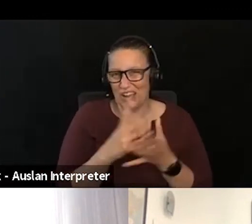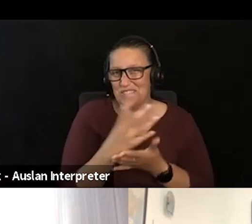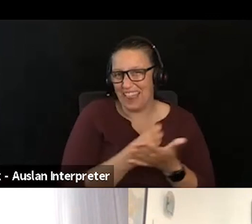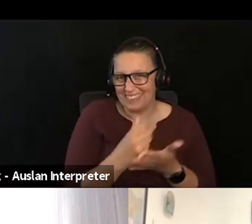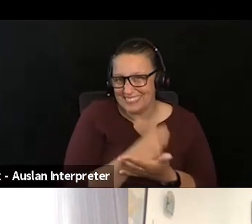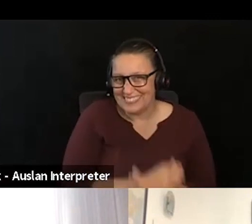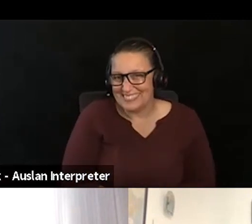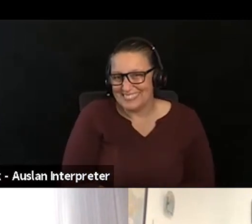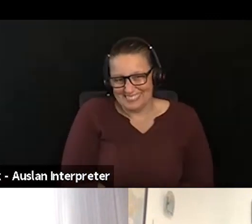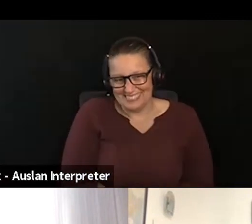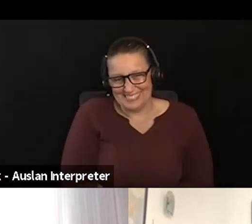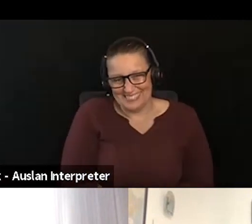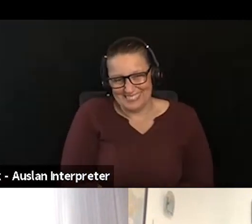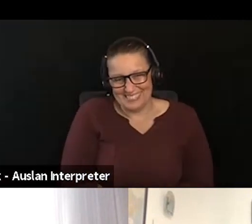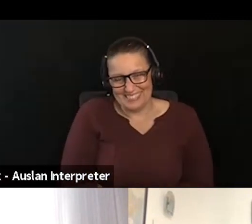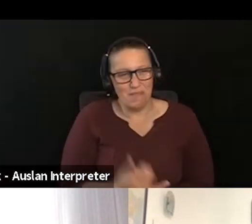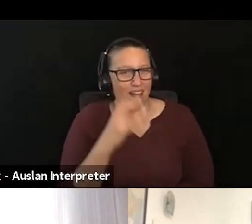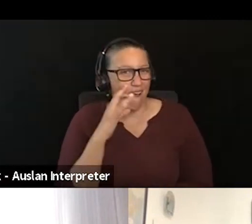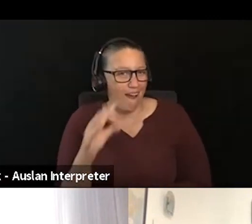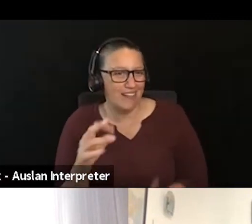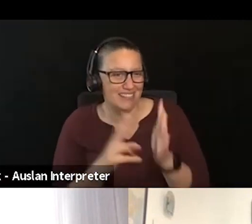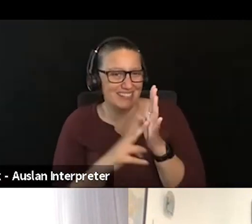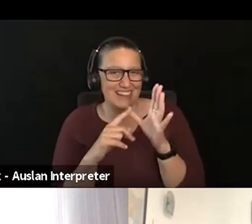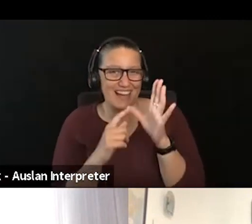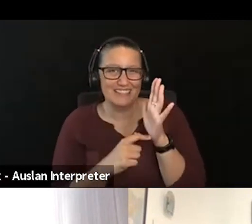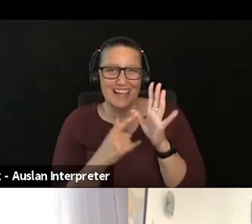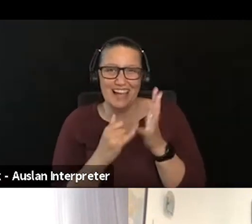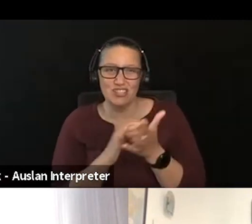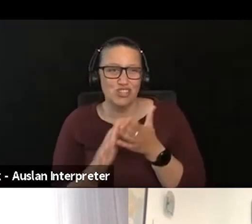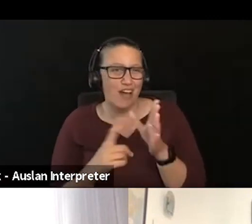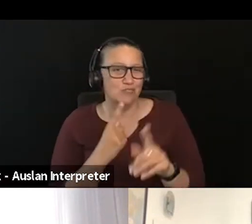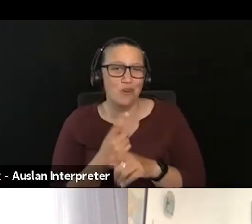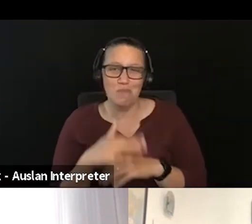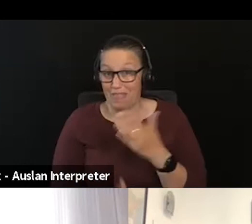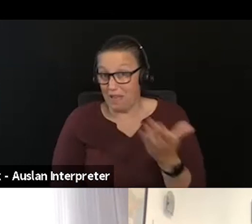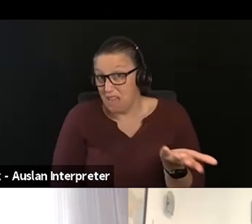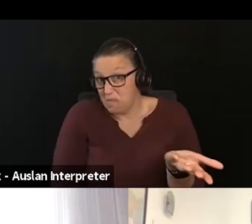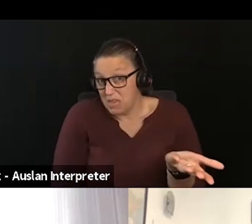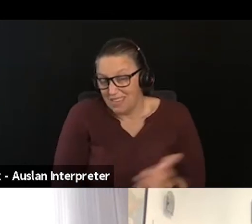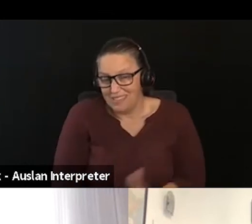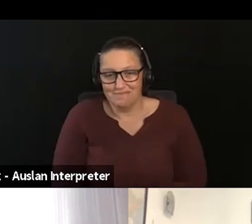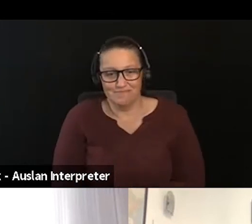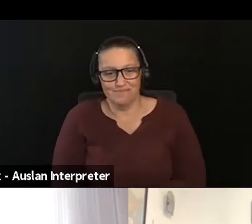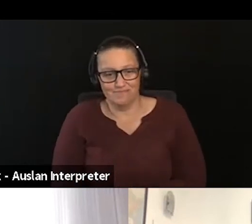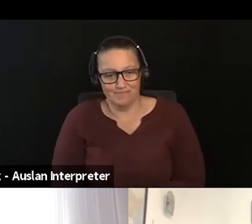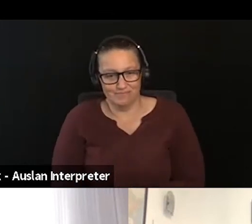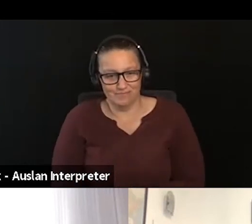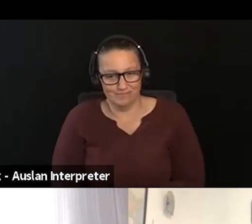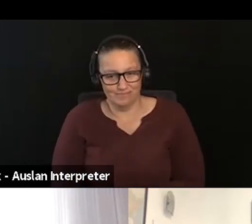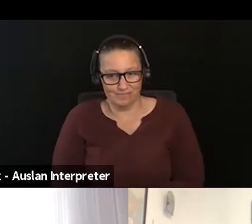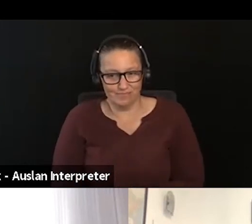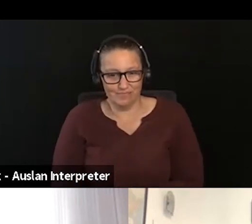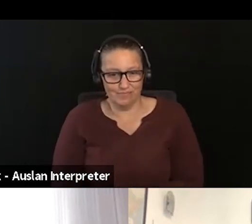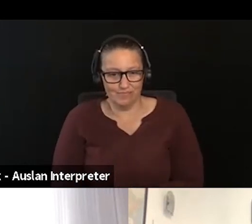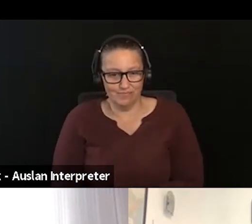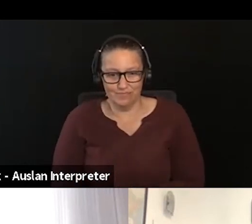Maybe we'll get Natasha to talk about that even. I think there's definitely interest in doing it, and